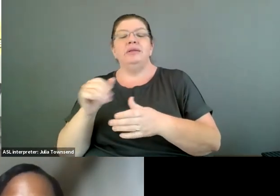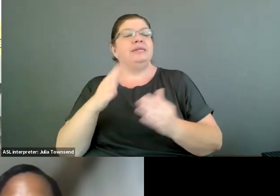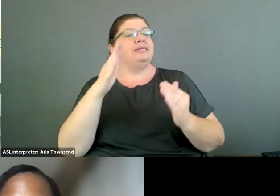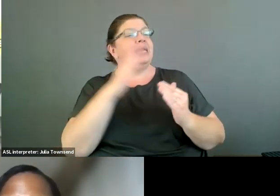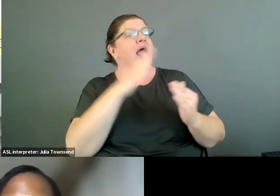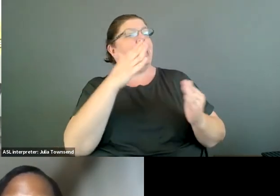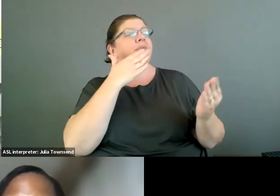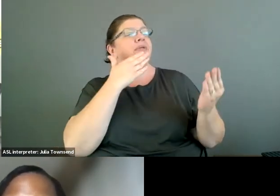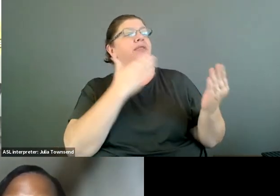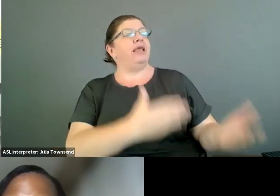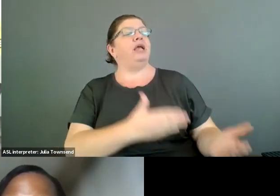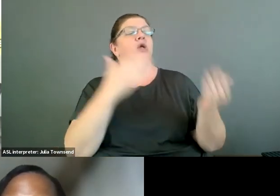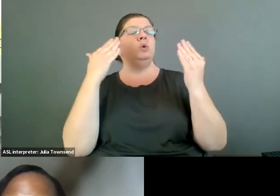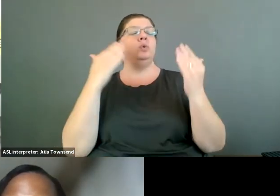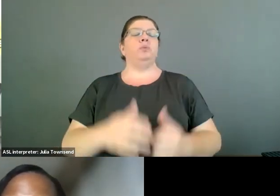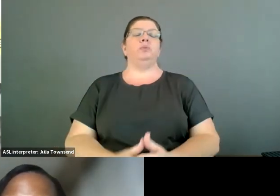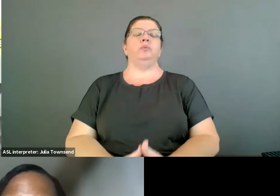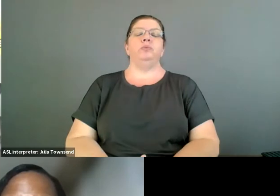Thank you.